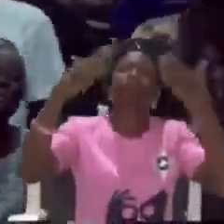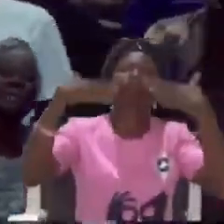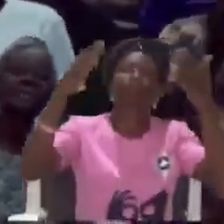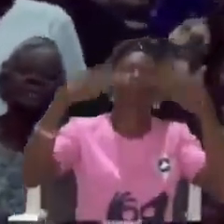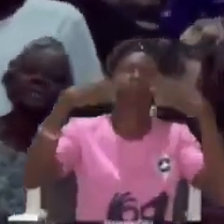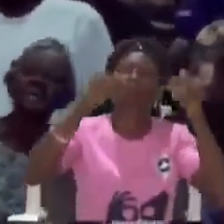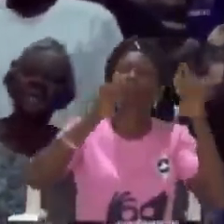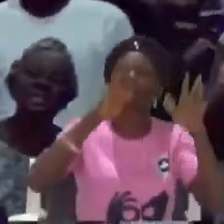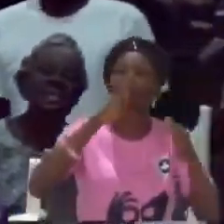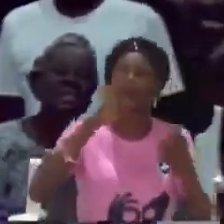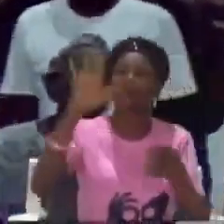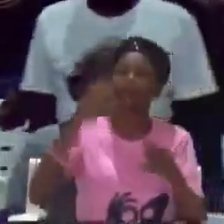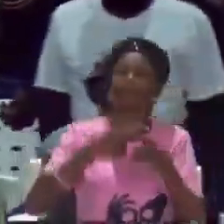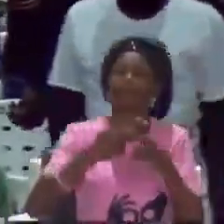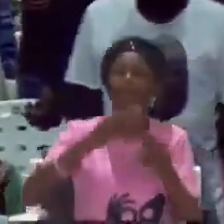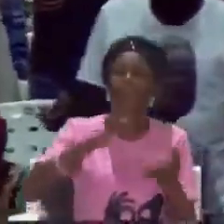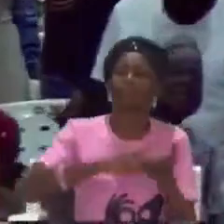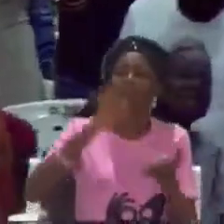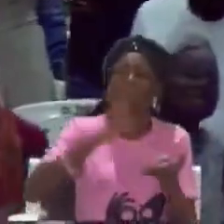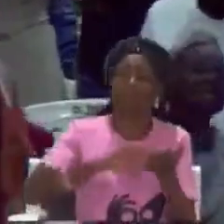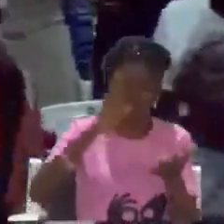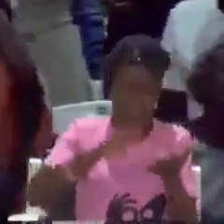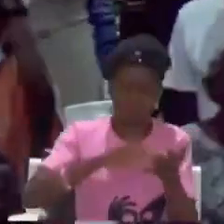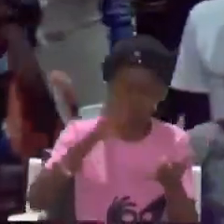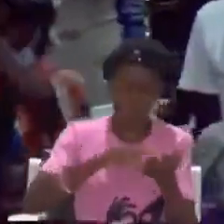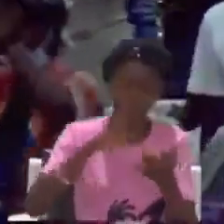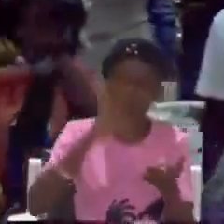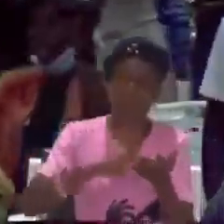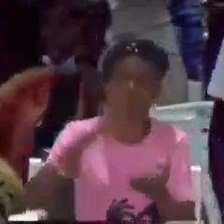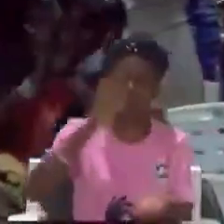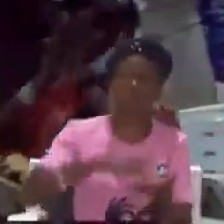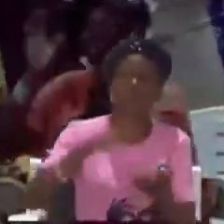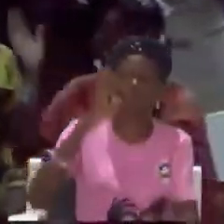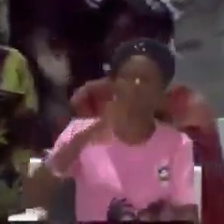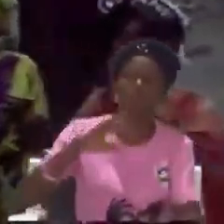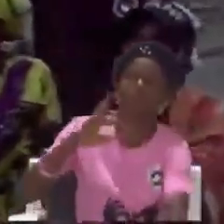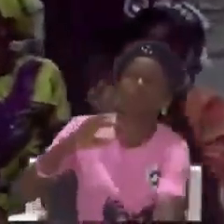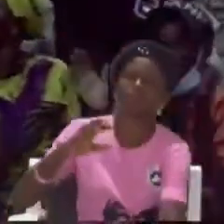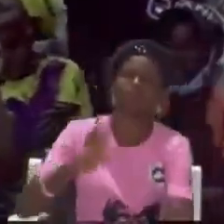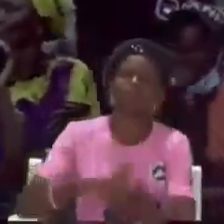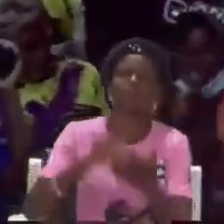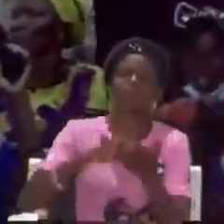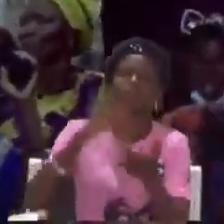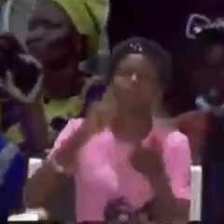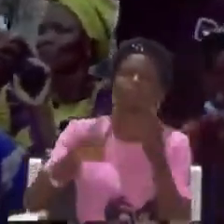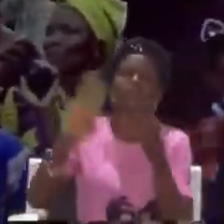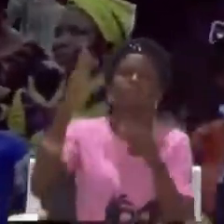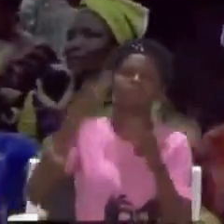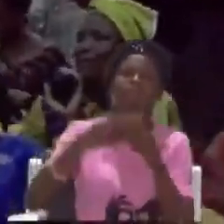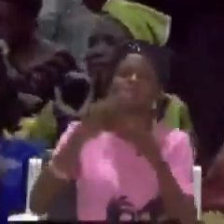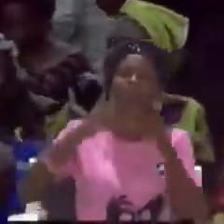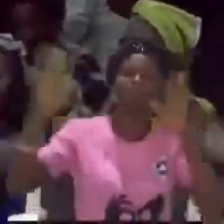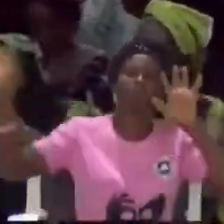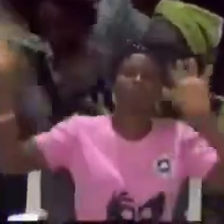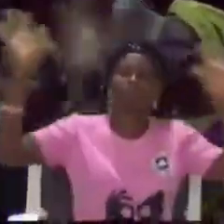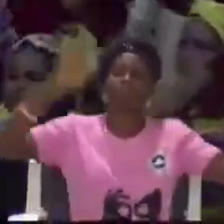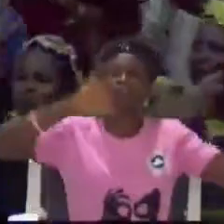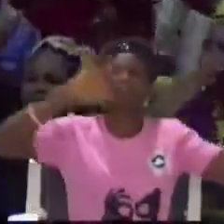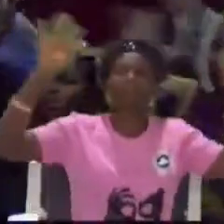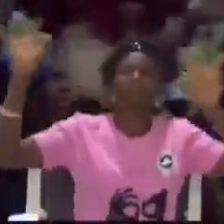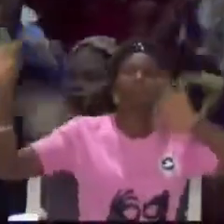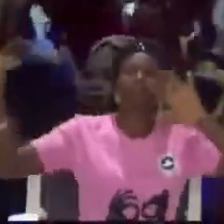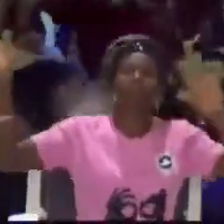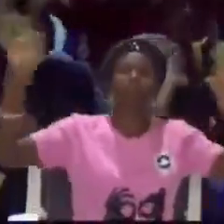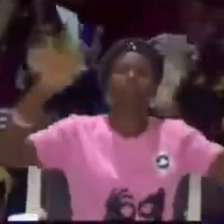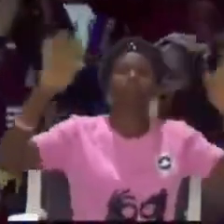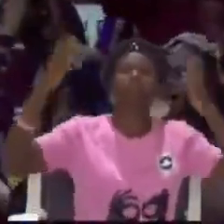be your name. Glory, glory, glory, glory, glory, glory. Can we lift our two hands to the Lord and shout, thank